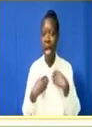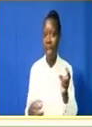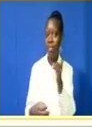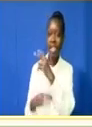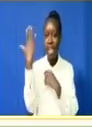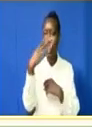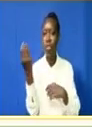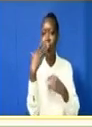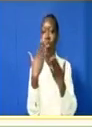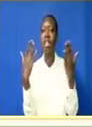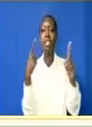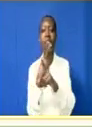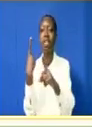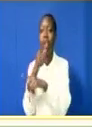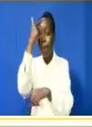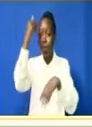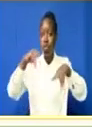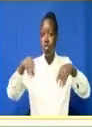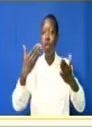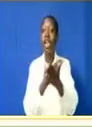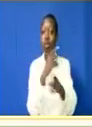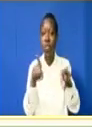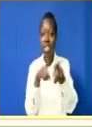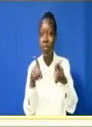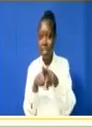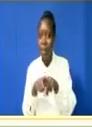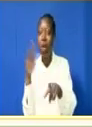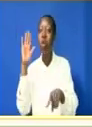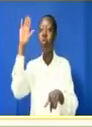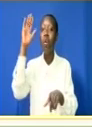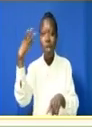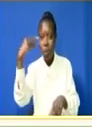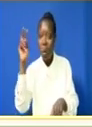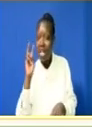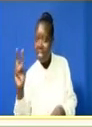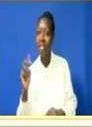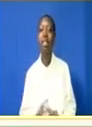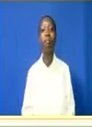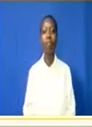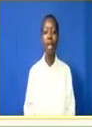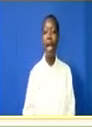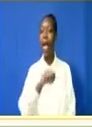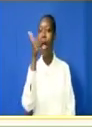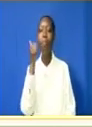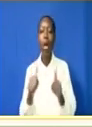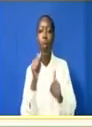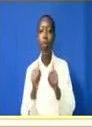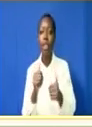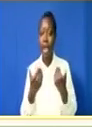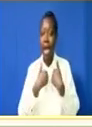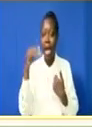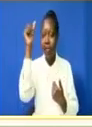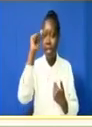is. You have even promised to go and see. Mm-hmm. You see? Mm-hmm. I am. Another one, we have the sand dunes. Okay. They are found